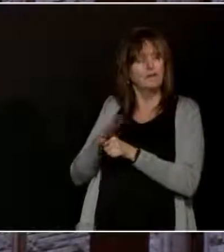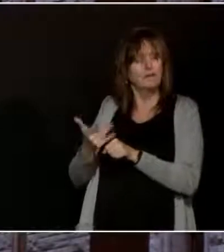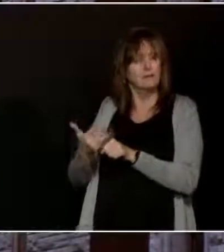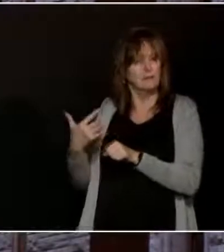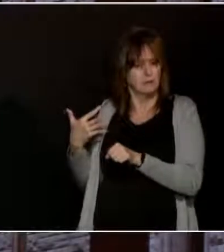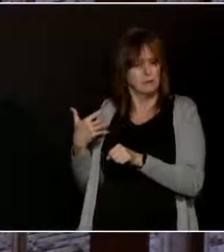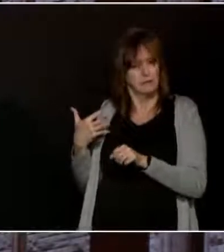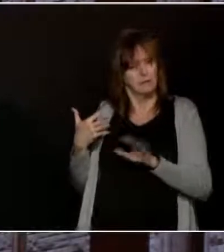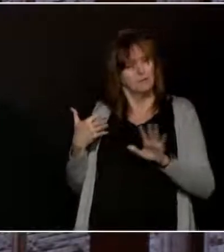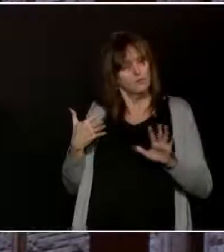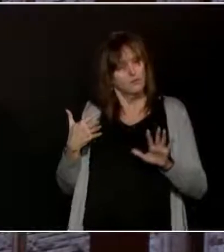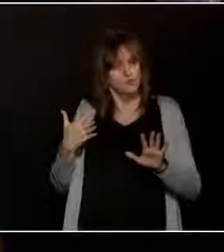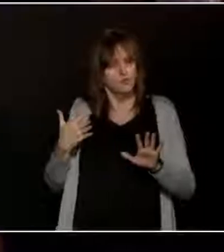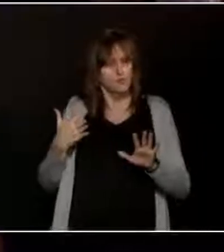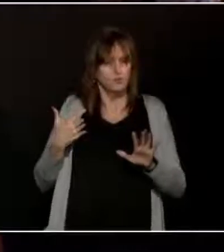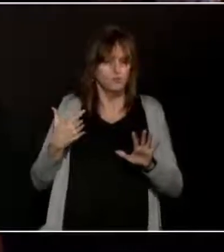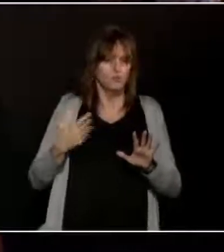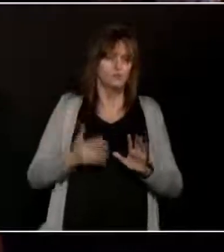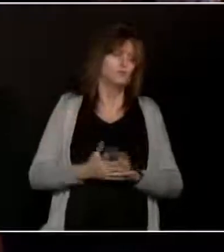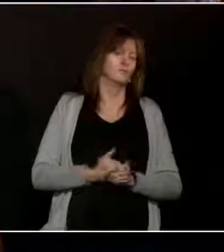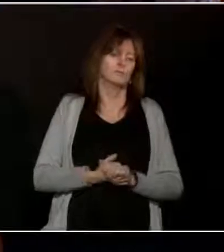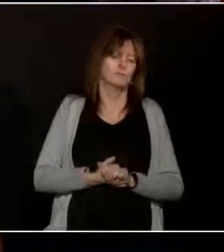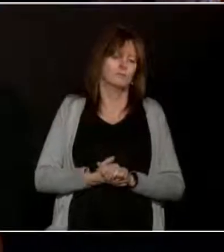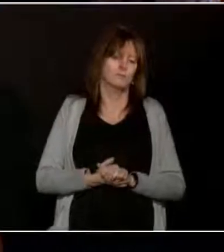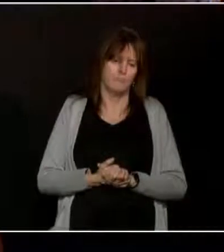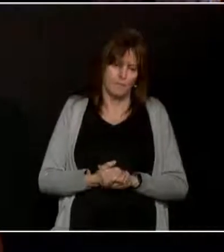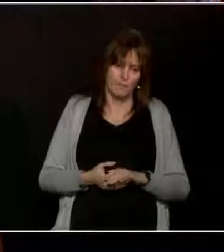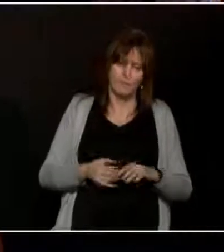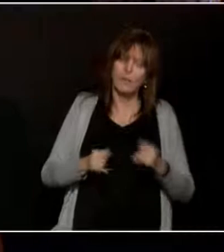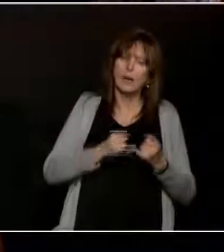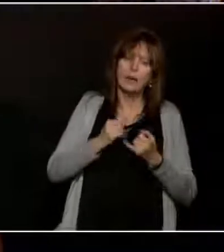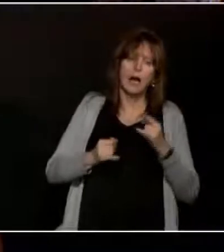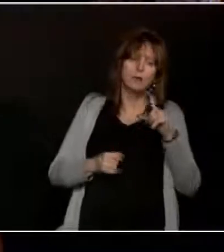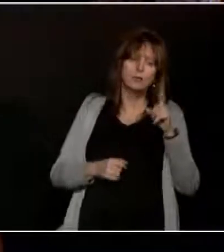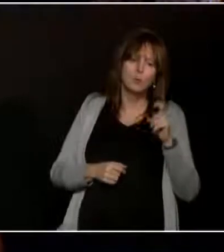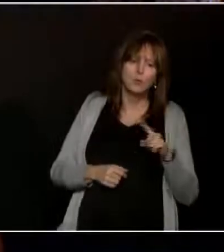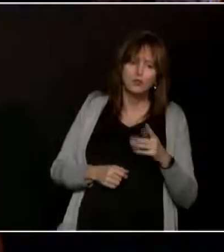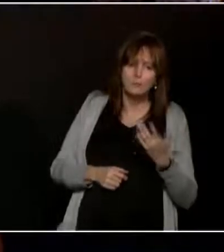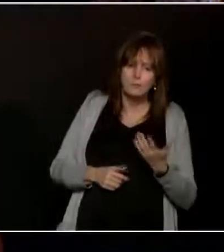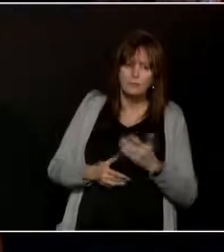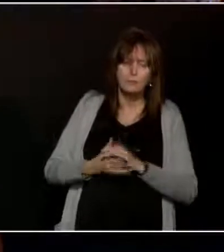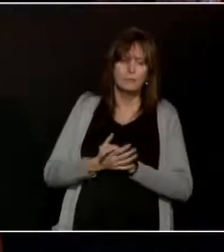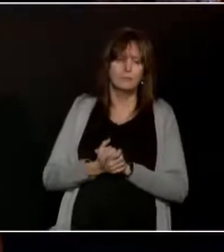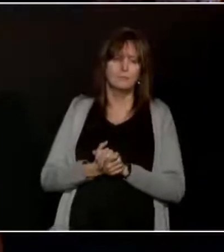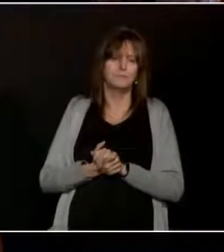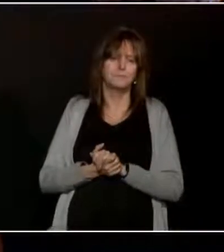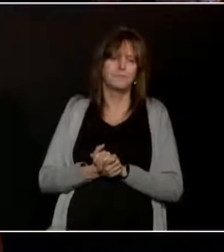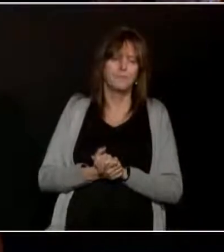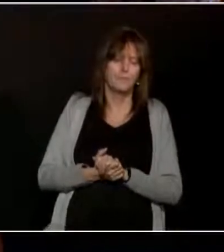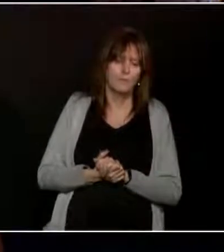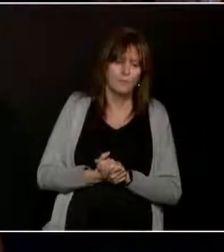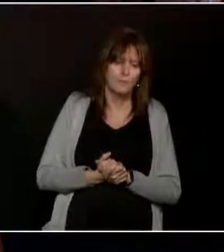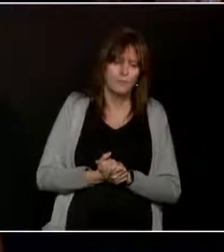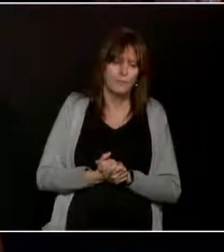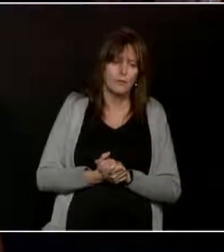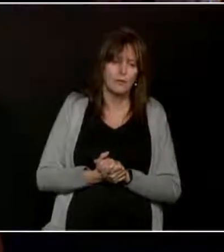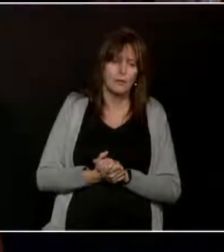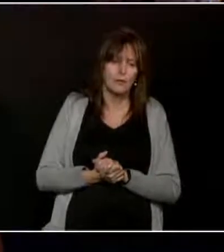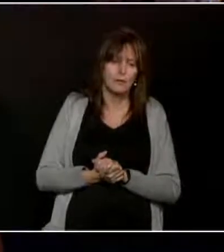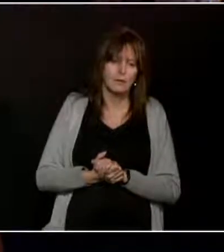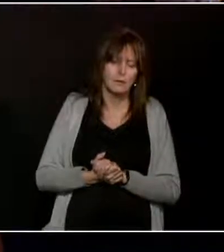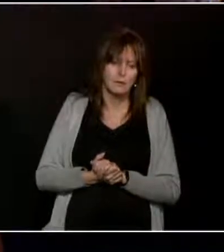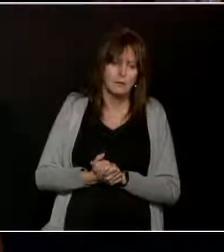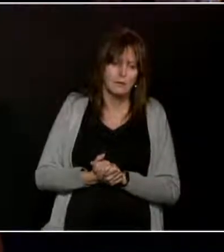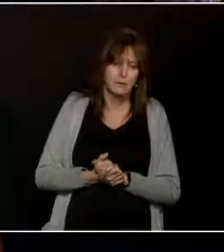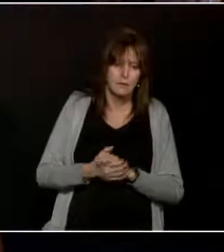this will be the last question unless someone else joins the queue. we're expecting an announcement shortly